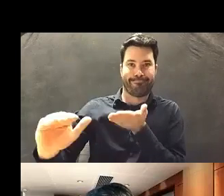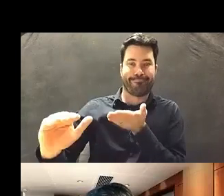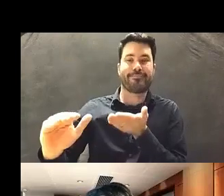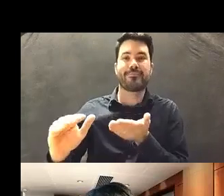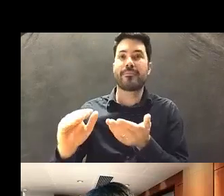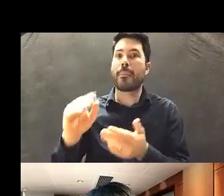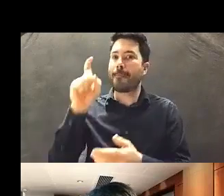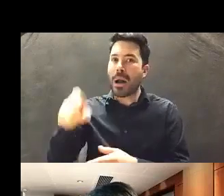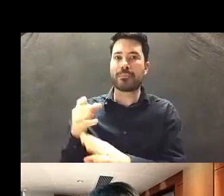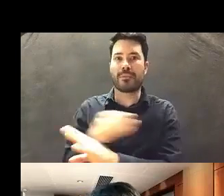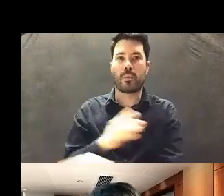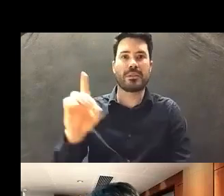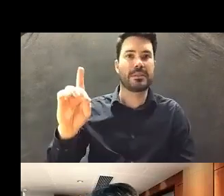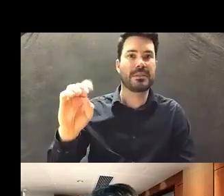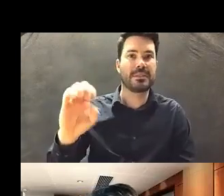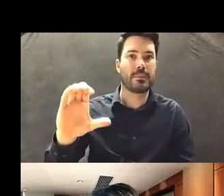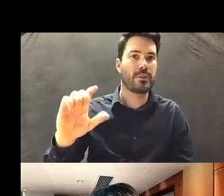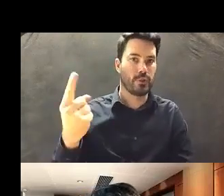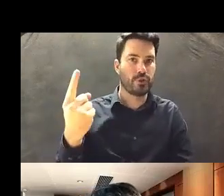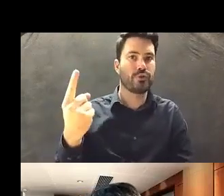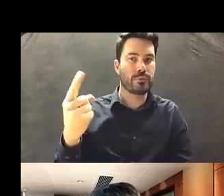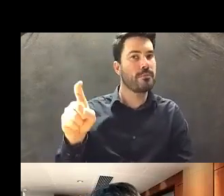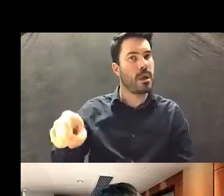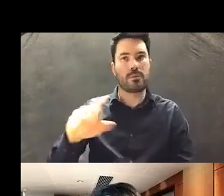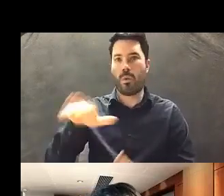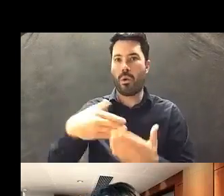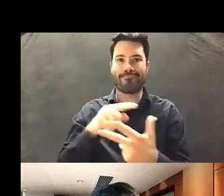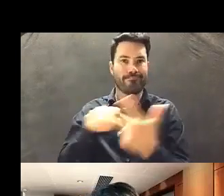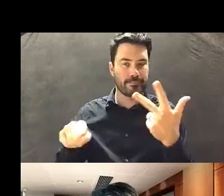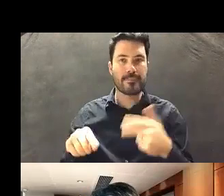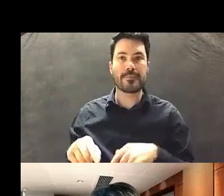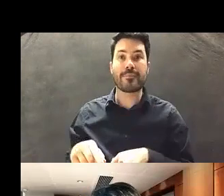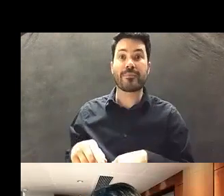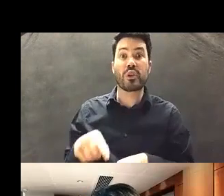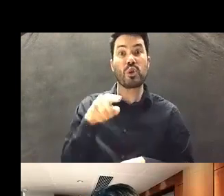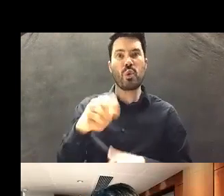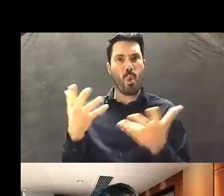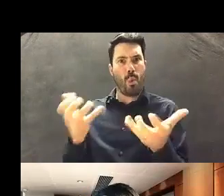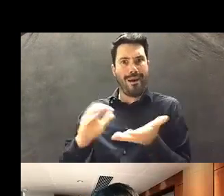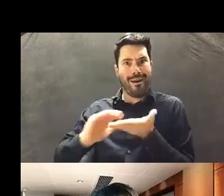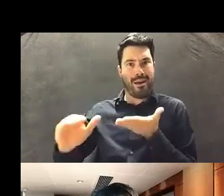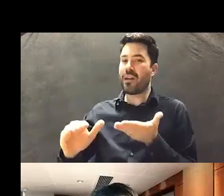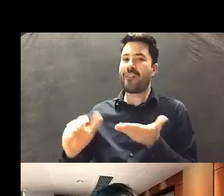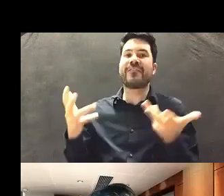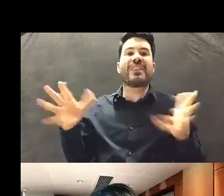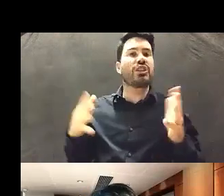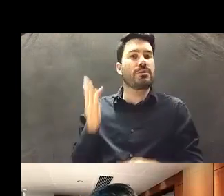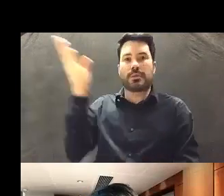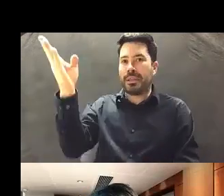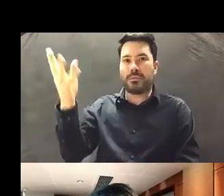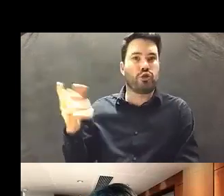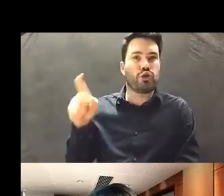this has to occur by December 1st. All exemptions should have been submitted already, and they're in the process of